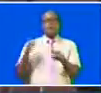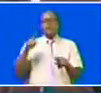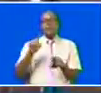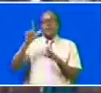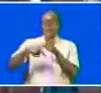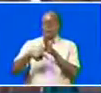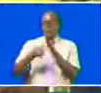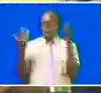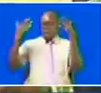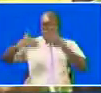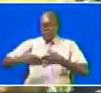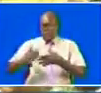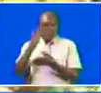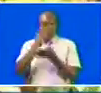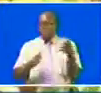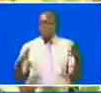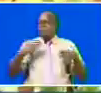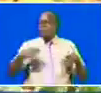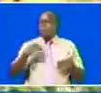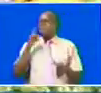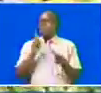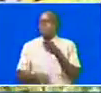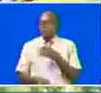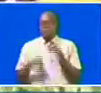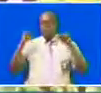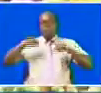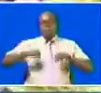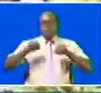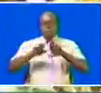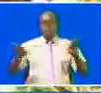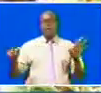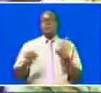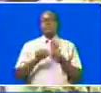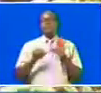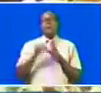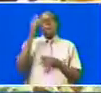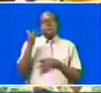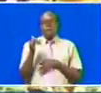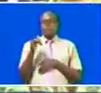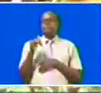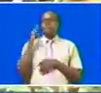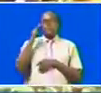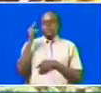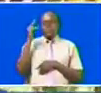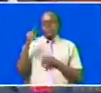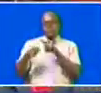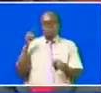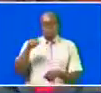later that night. Some villagers have hinted at a possible land tussle as the motivation behind the